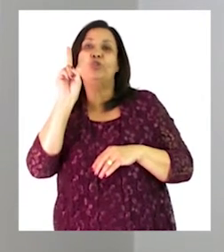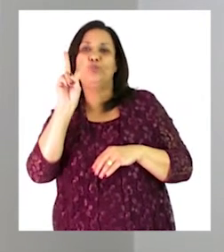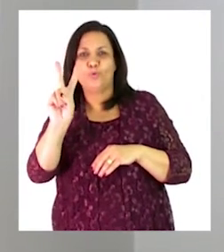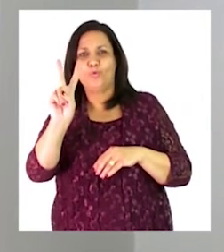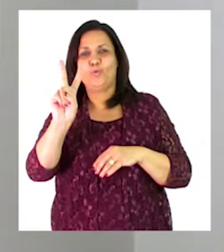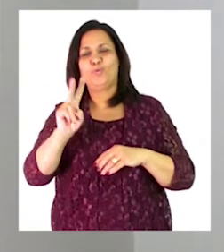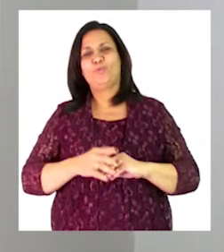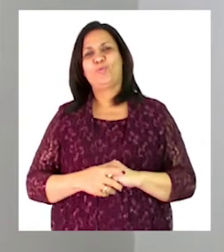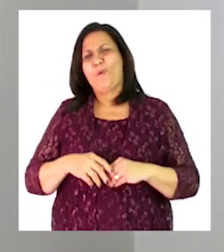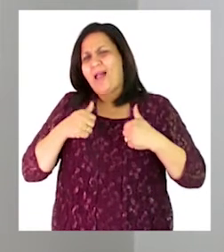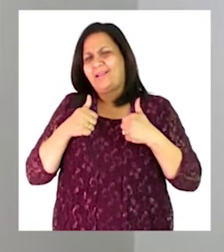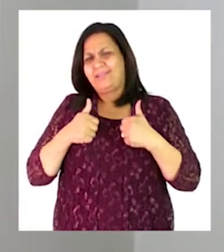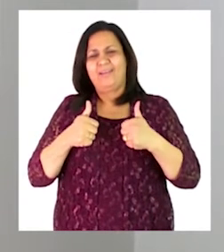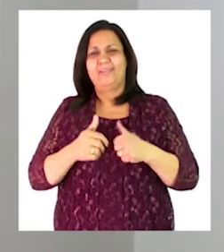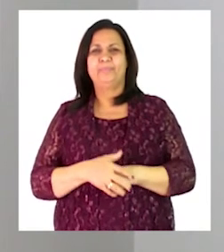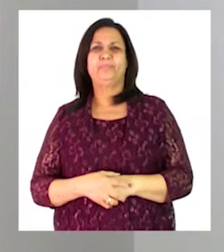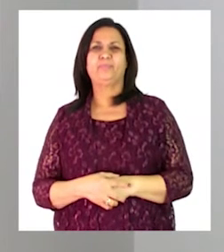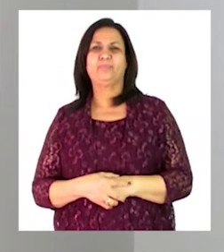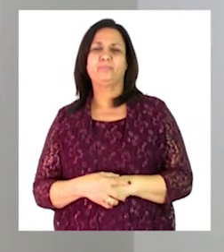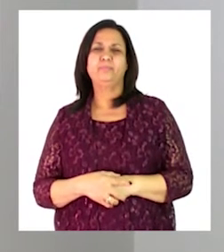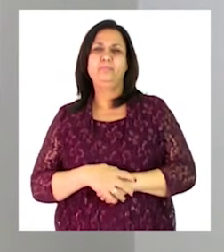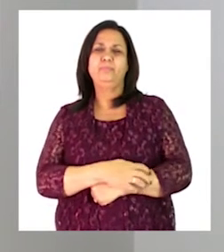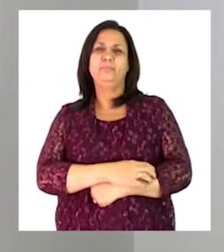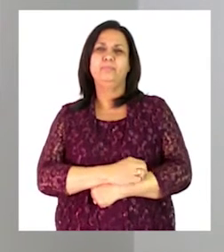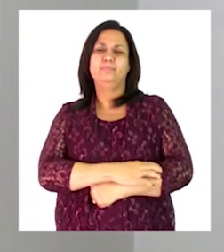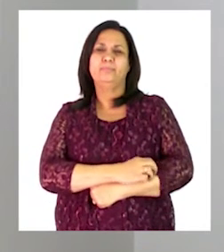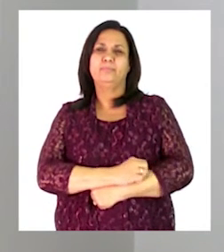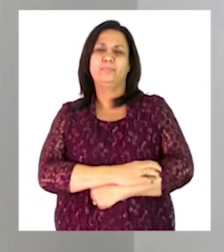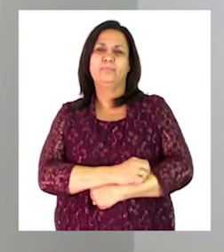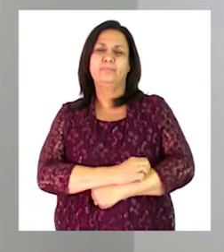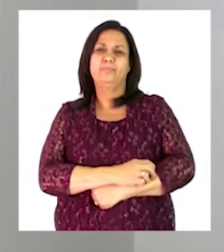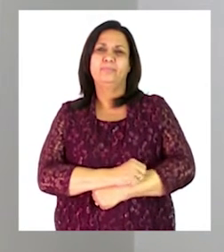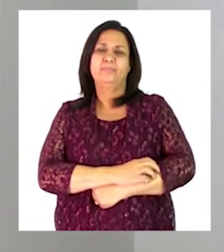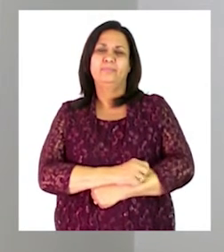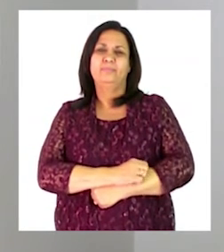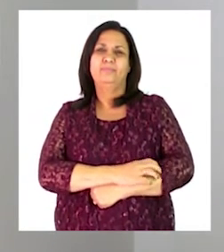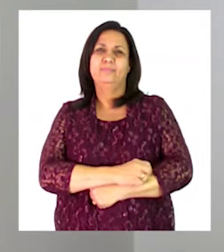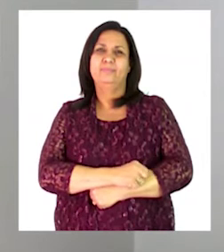is 2. Here is the answer. Can you write 2 for me on the